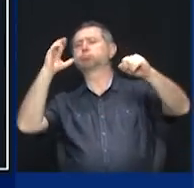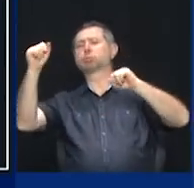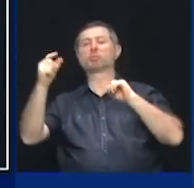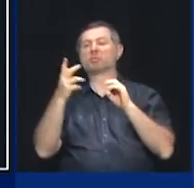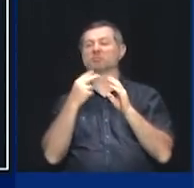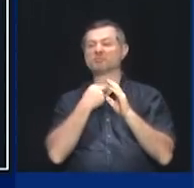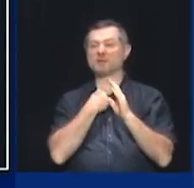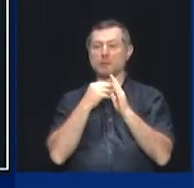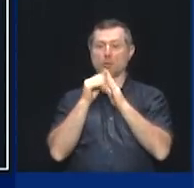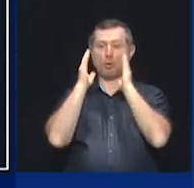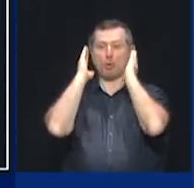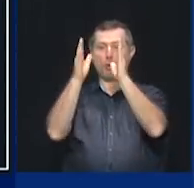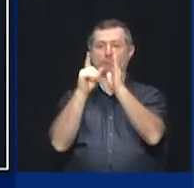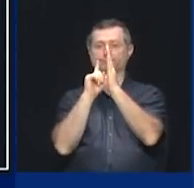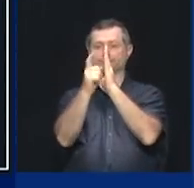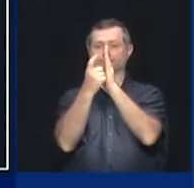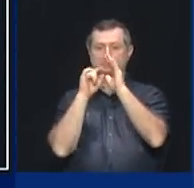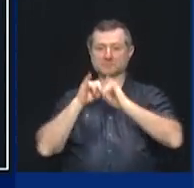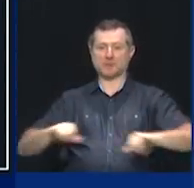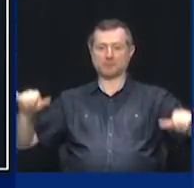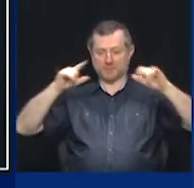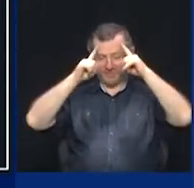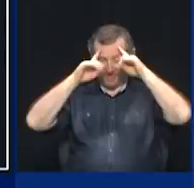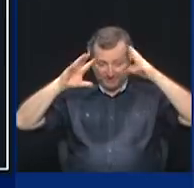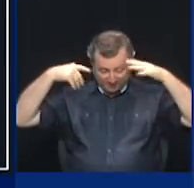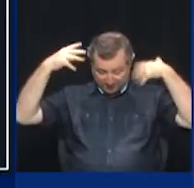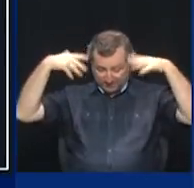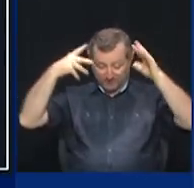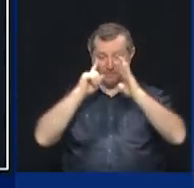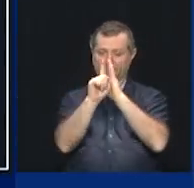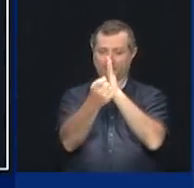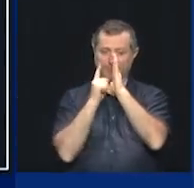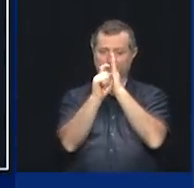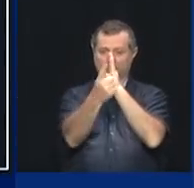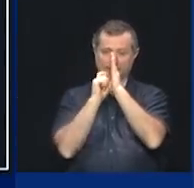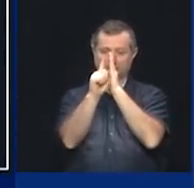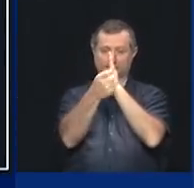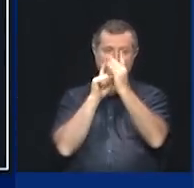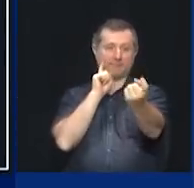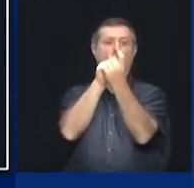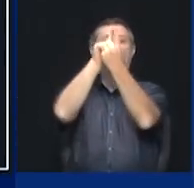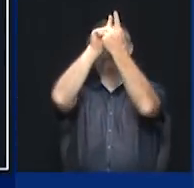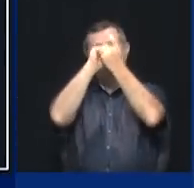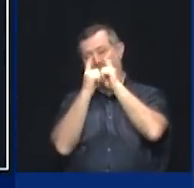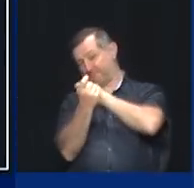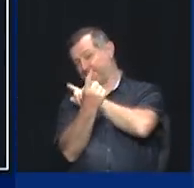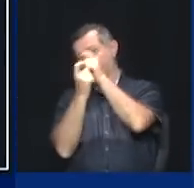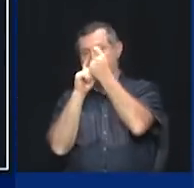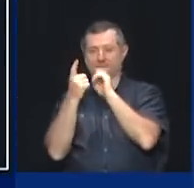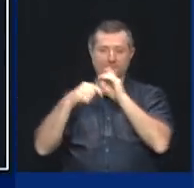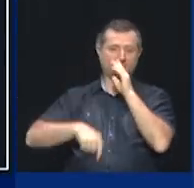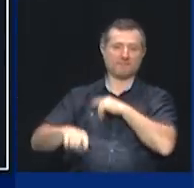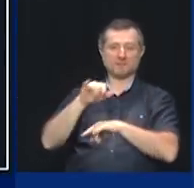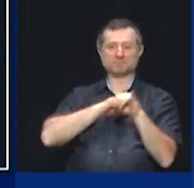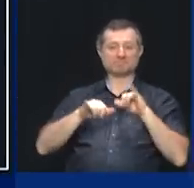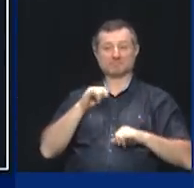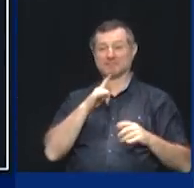year running up and down the hallways. Go to the little broken down playground where you have